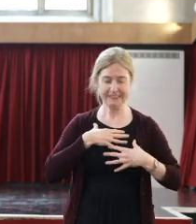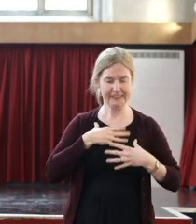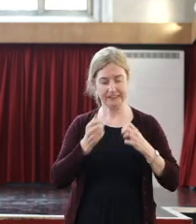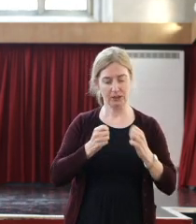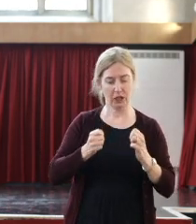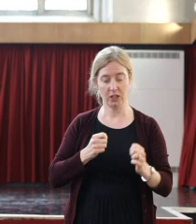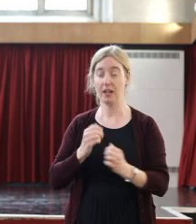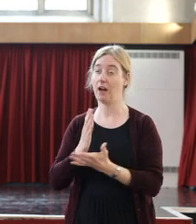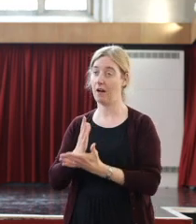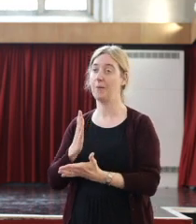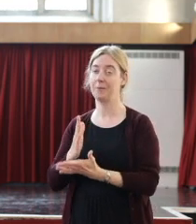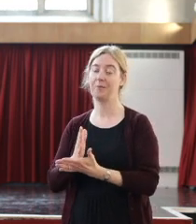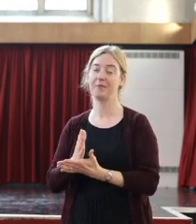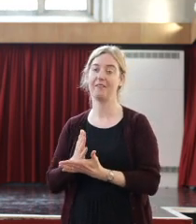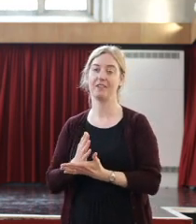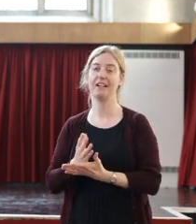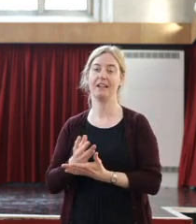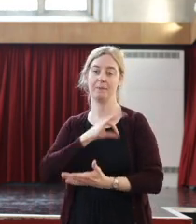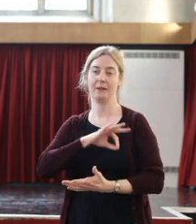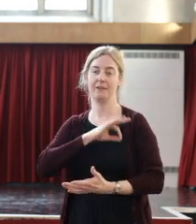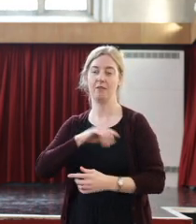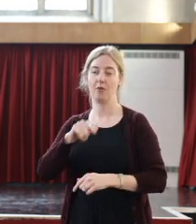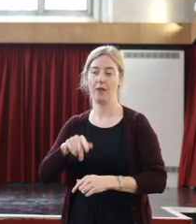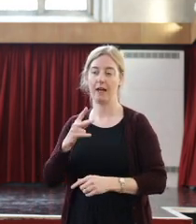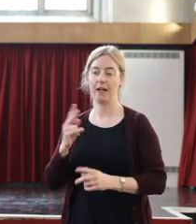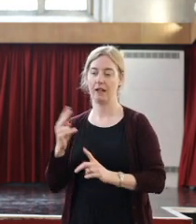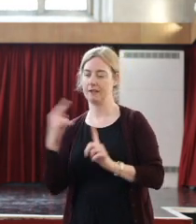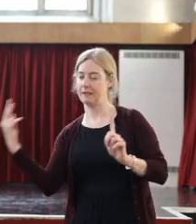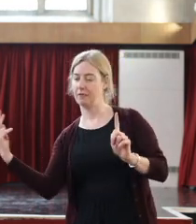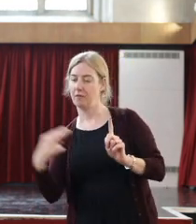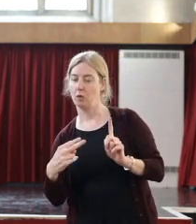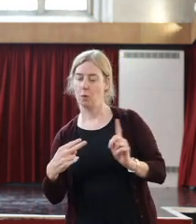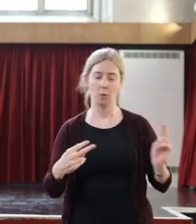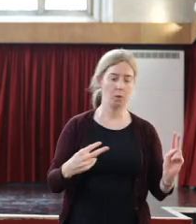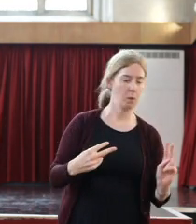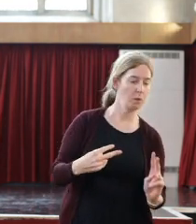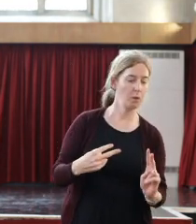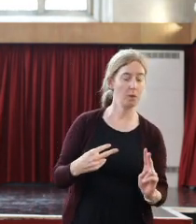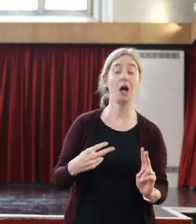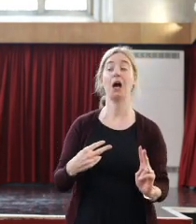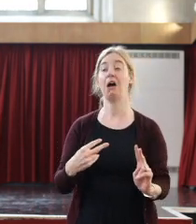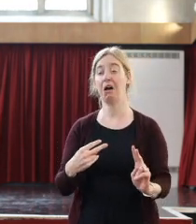It certainly helps you to view what you're doing in a completely different way.